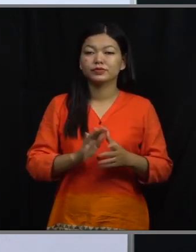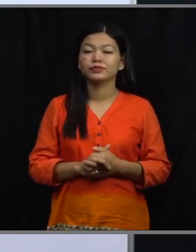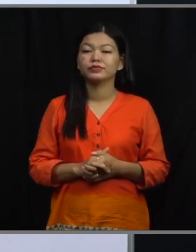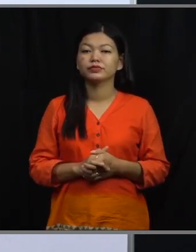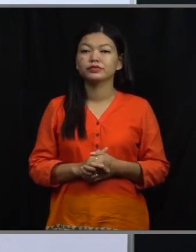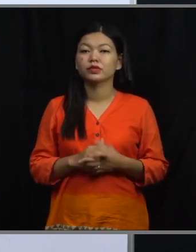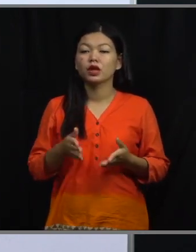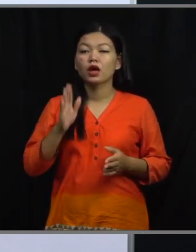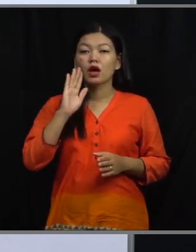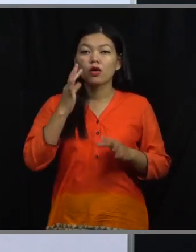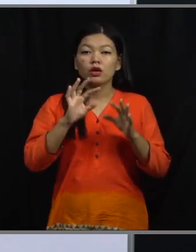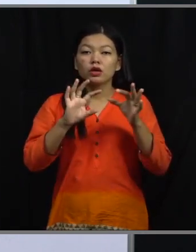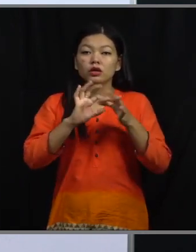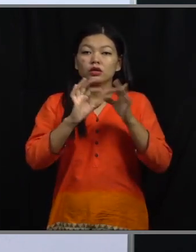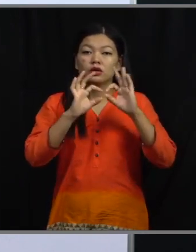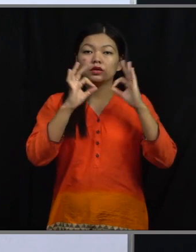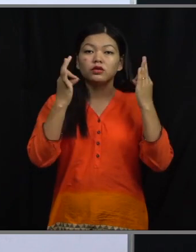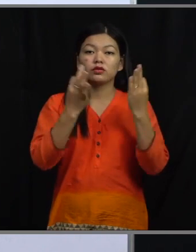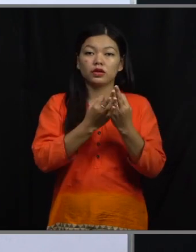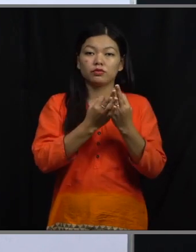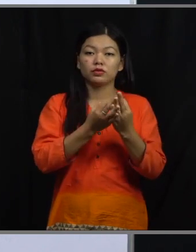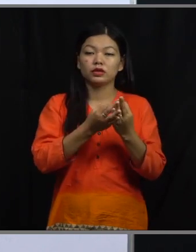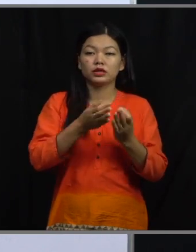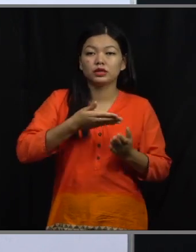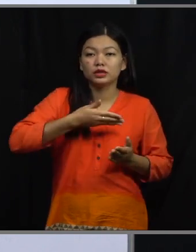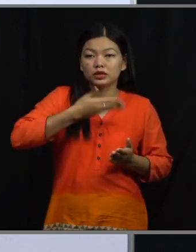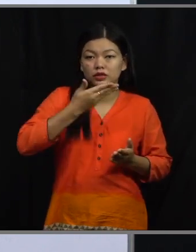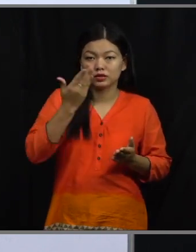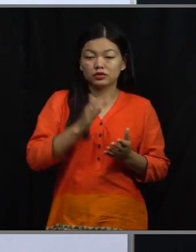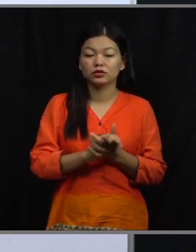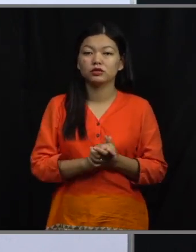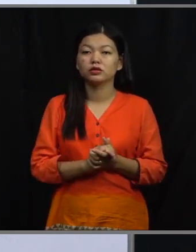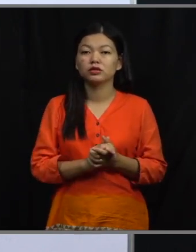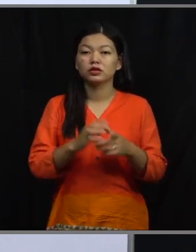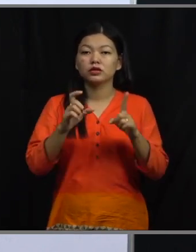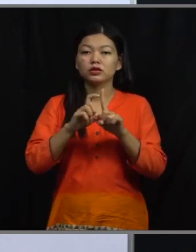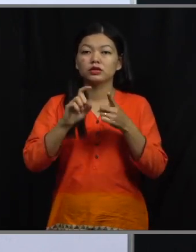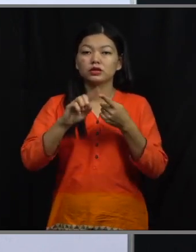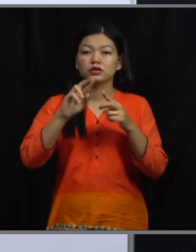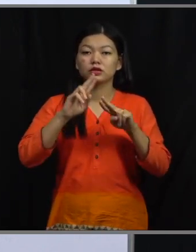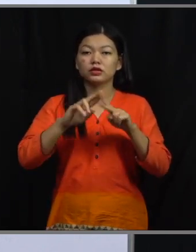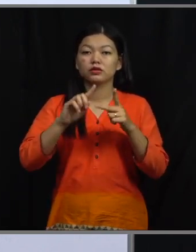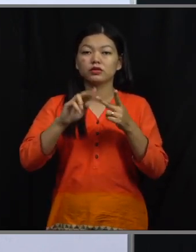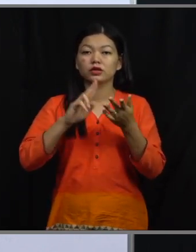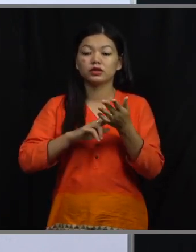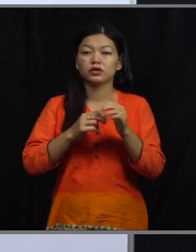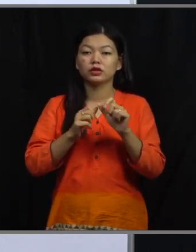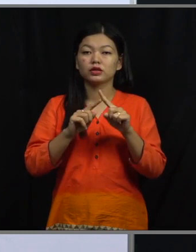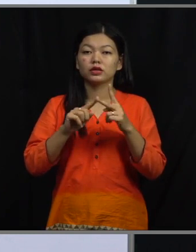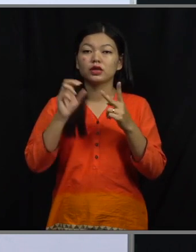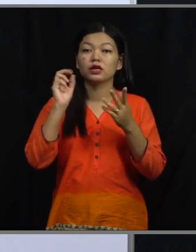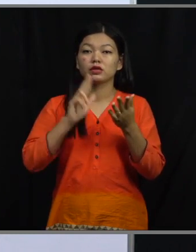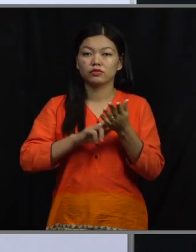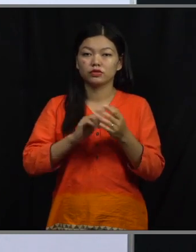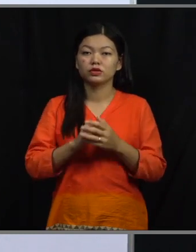joint family, there is a definition which has been given by Iravati Karve. Okay, that is going to be quite important